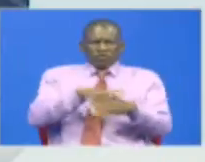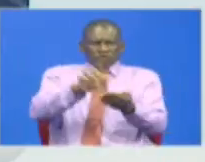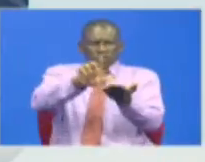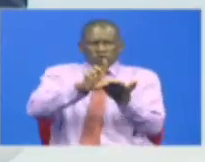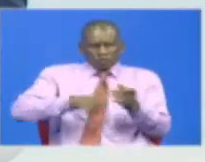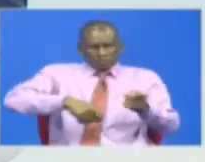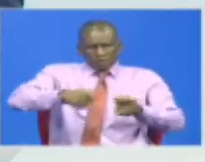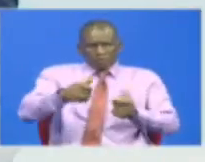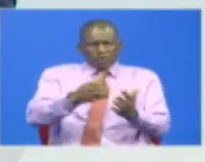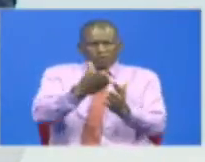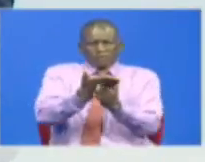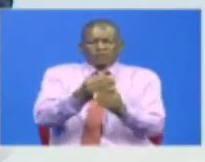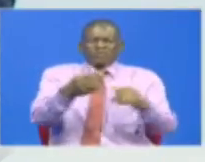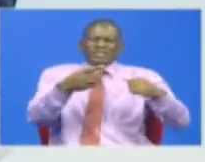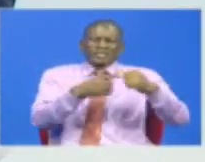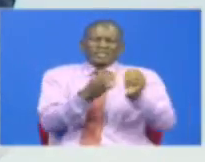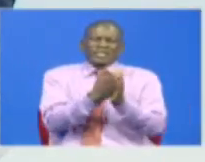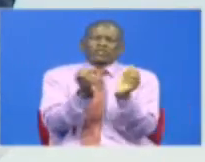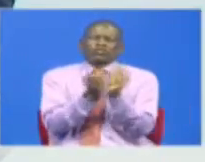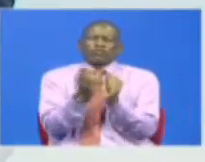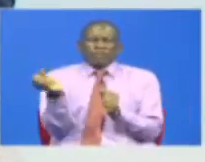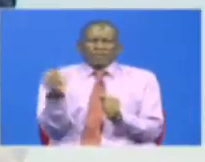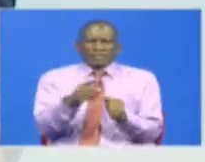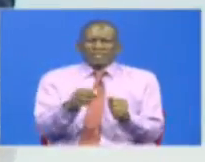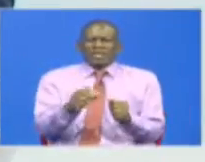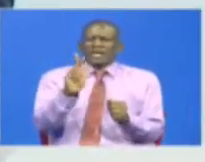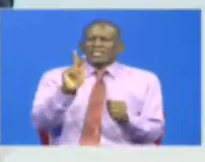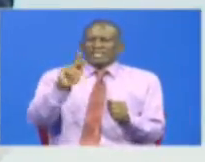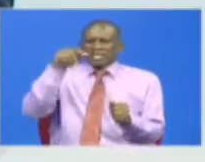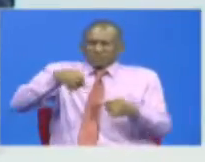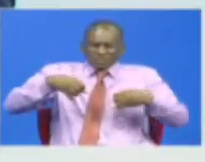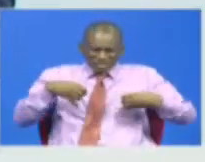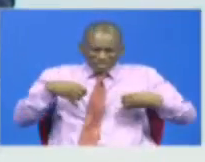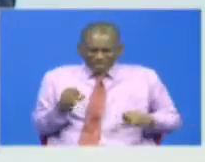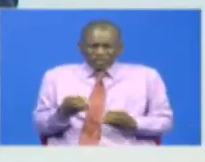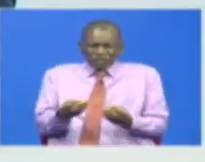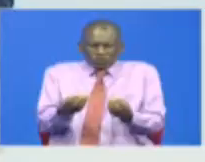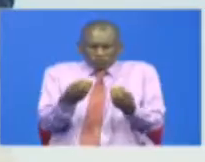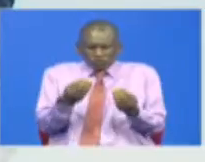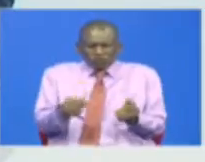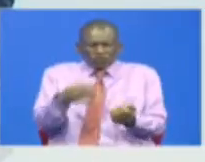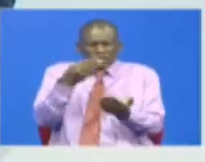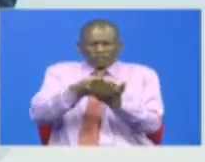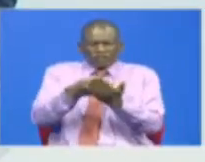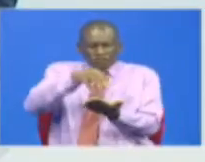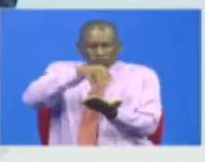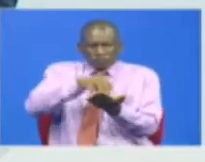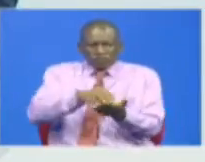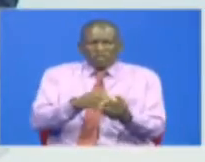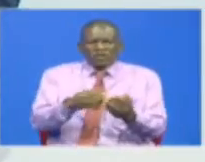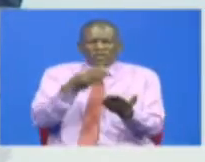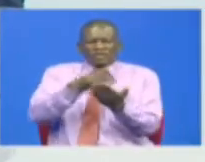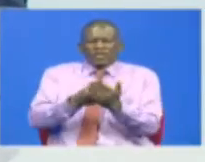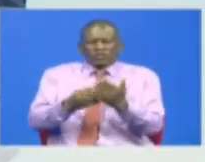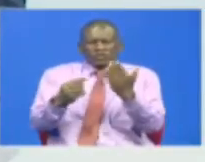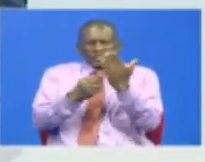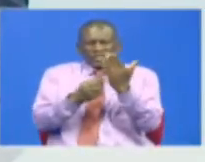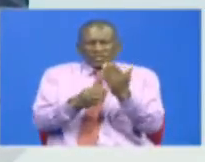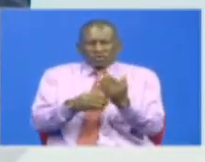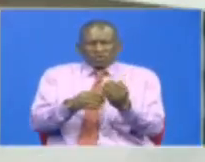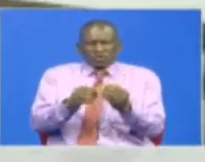period of between 6 and 12 months as the airline seeks to prop its financial position. According to a financial technical report from the airline